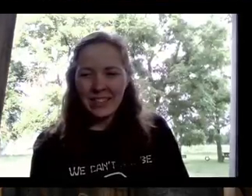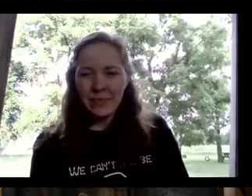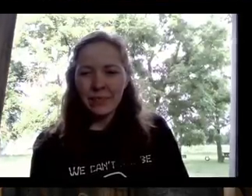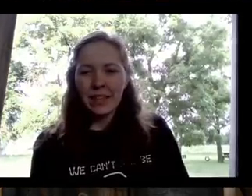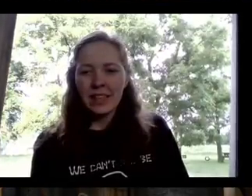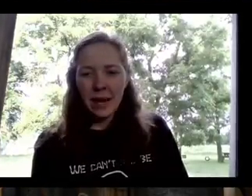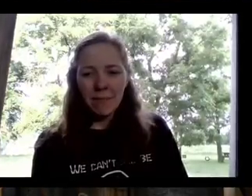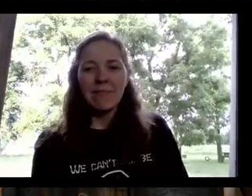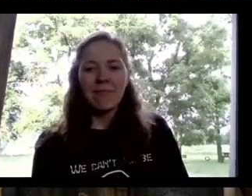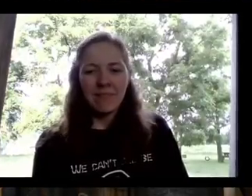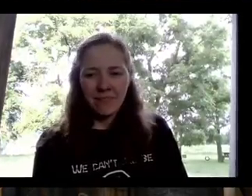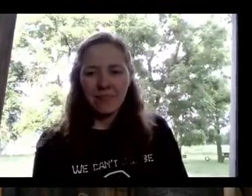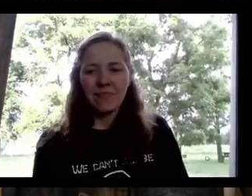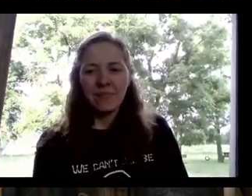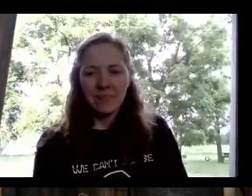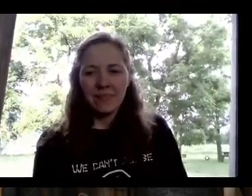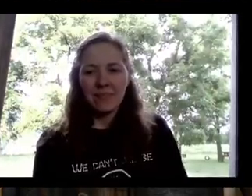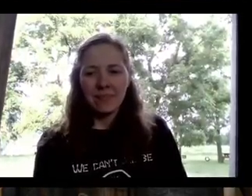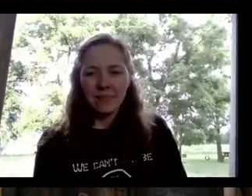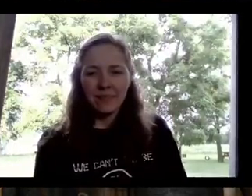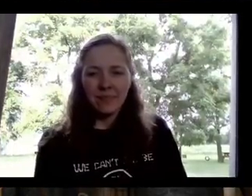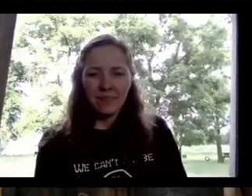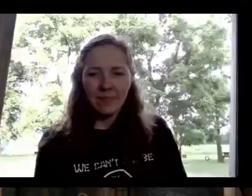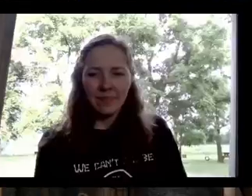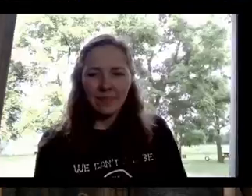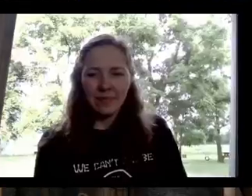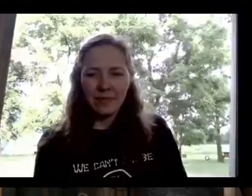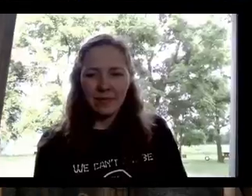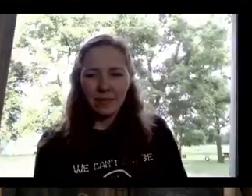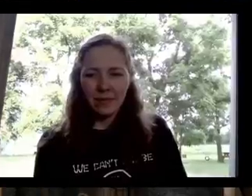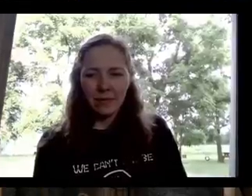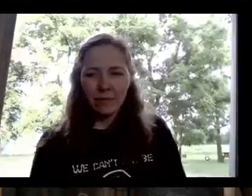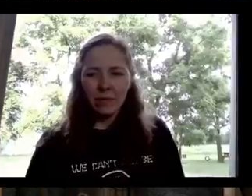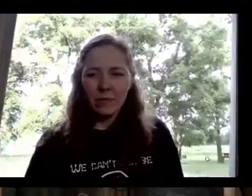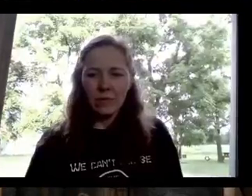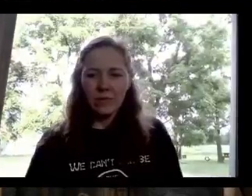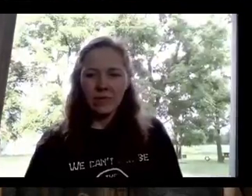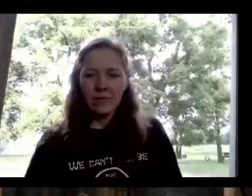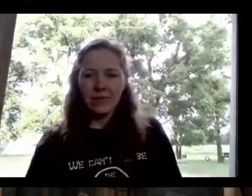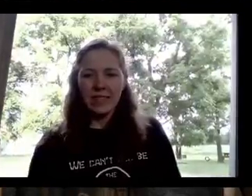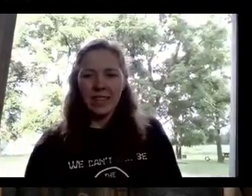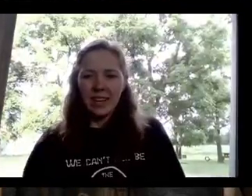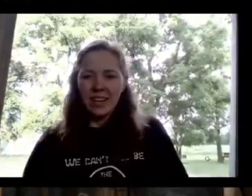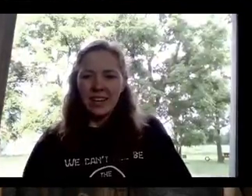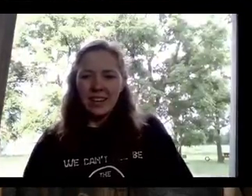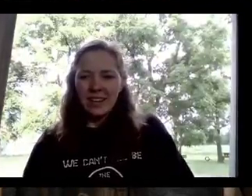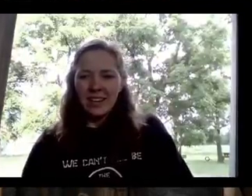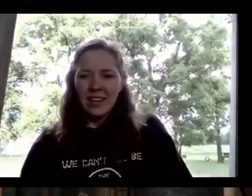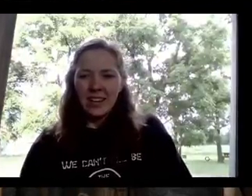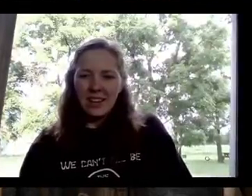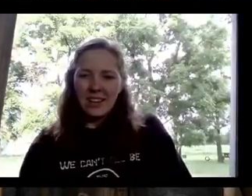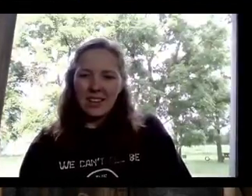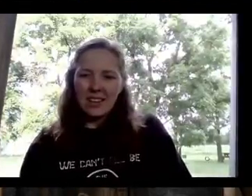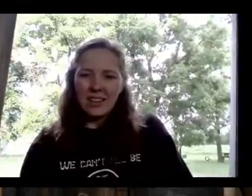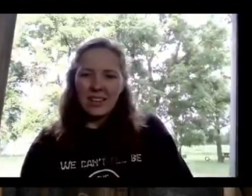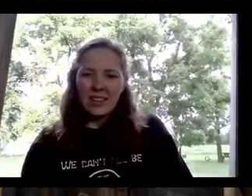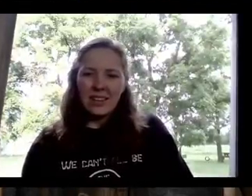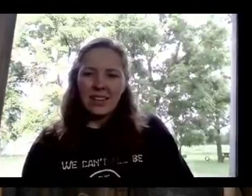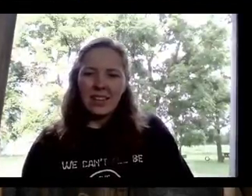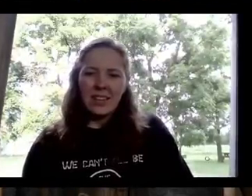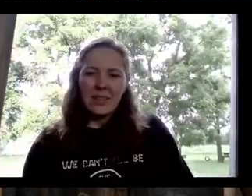that was Andrew Freeman? Yep. All right. Best wishes and prayers for you, buddy. Everything works out good with